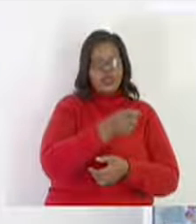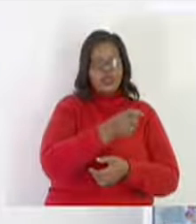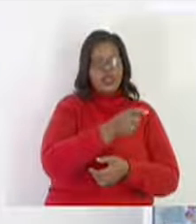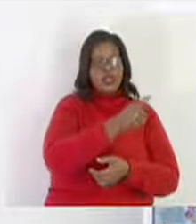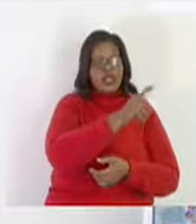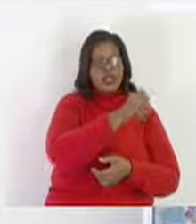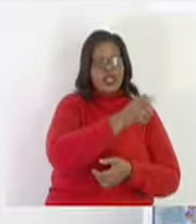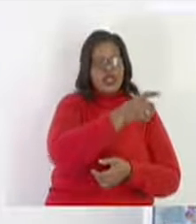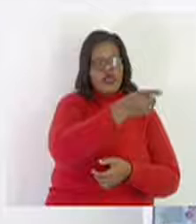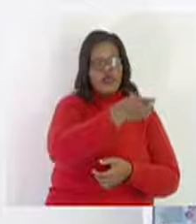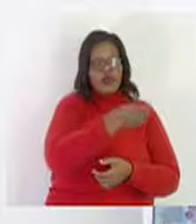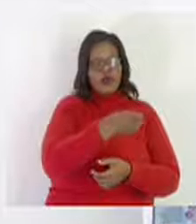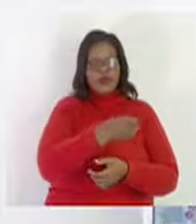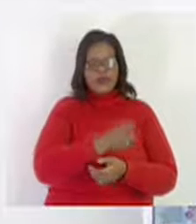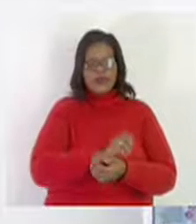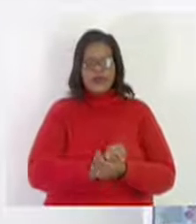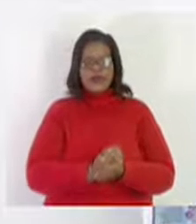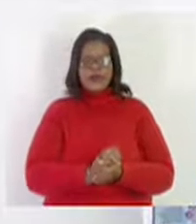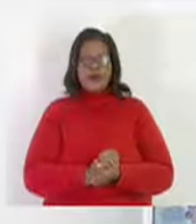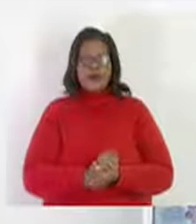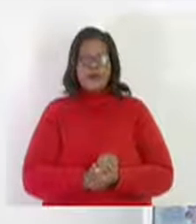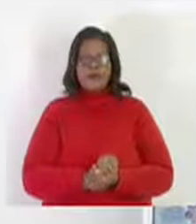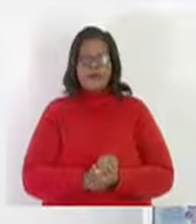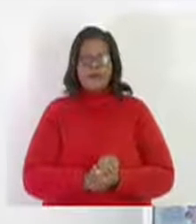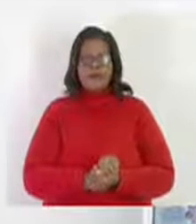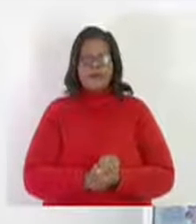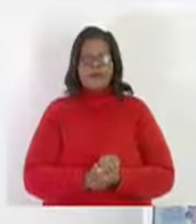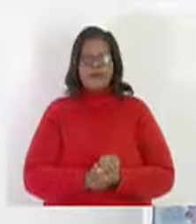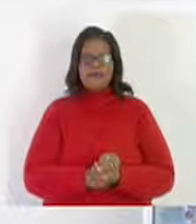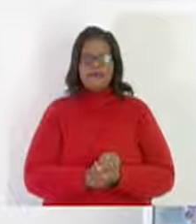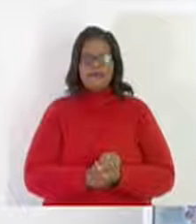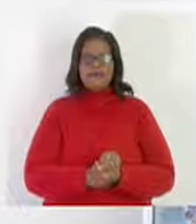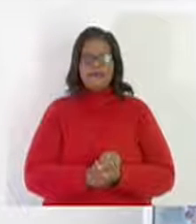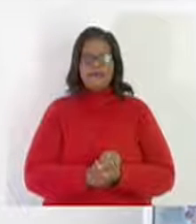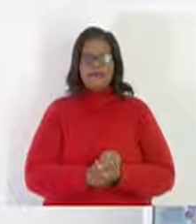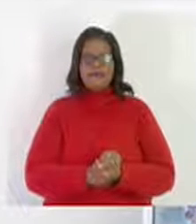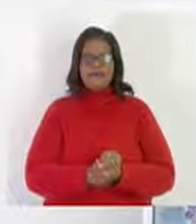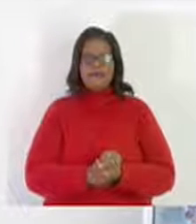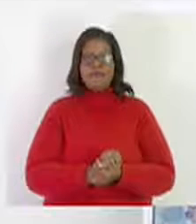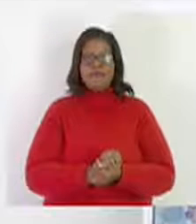and a 10, capital T,